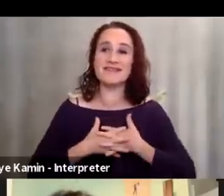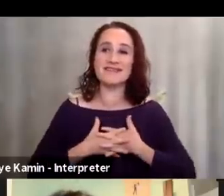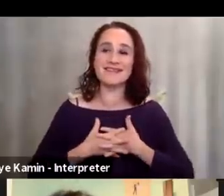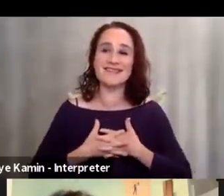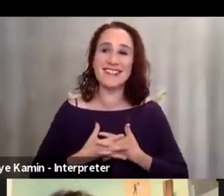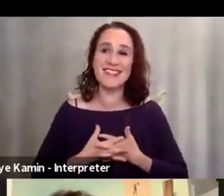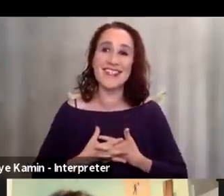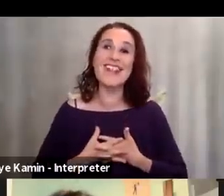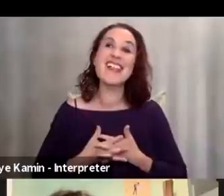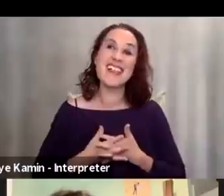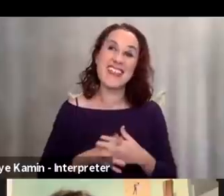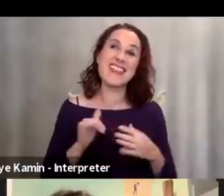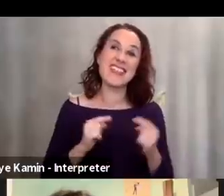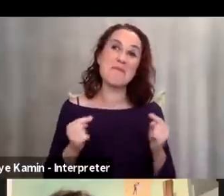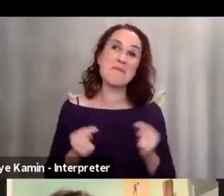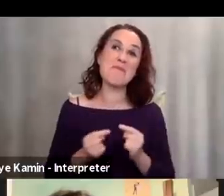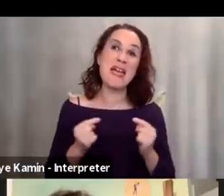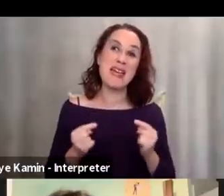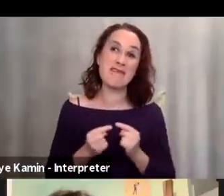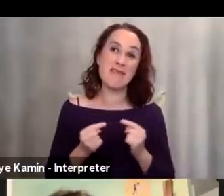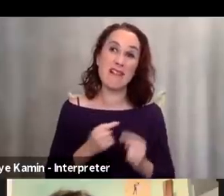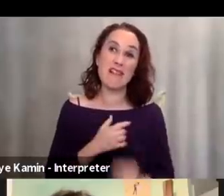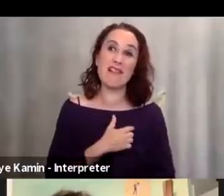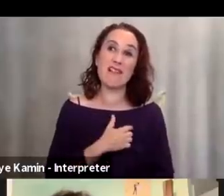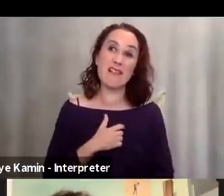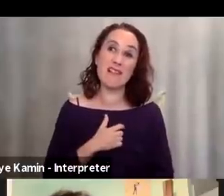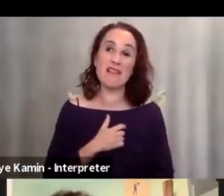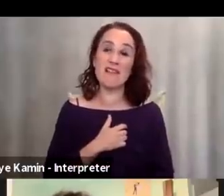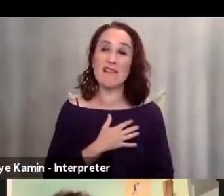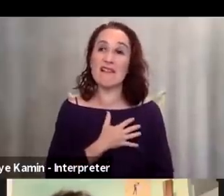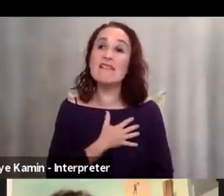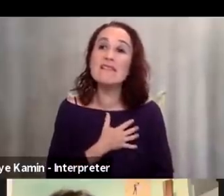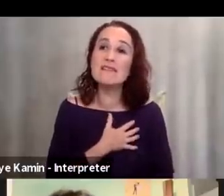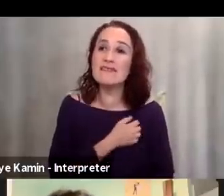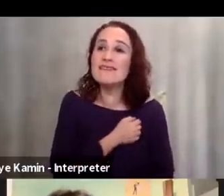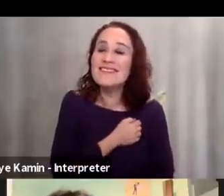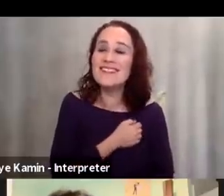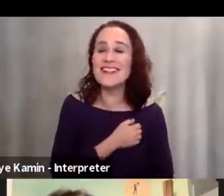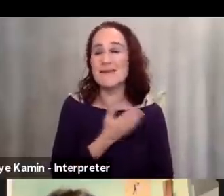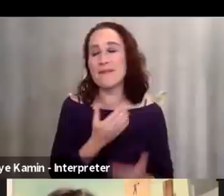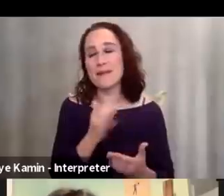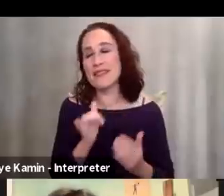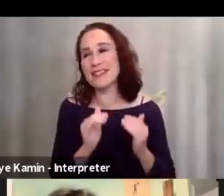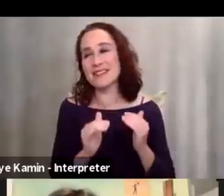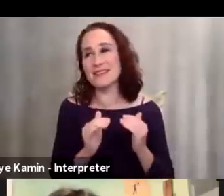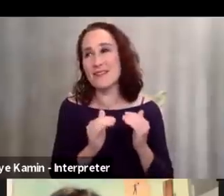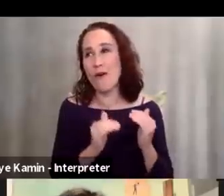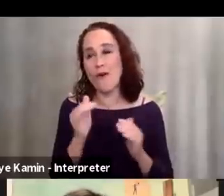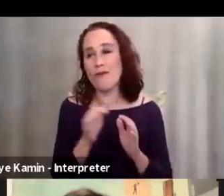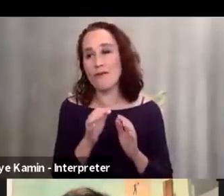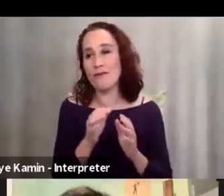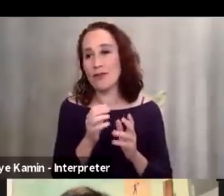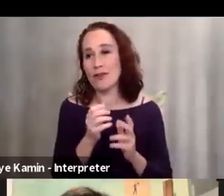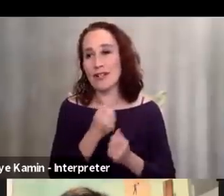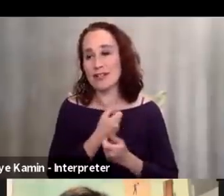a painful way to go. I don't want to say, maybe painful is overstating it, but perhaps not. I often write with a tiny germ of